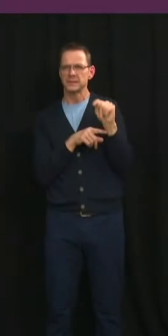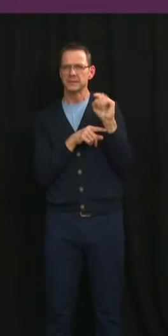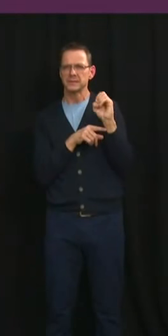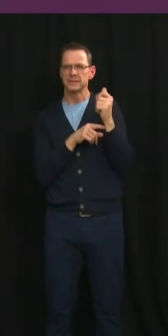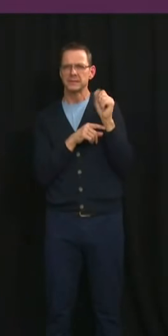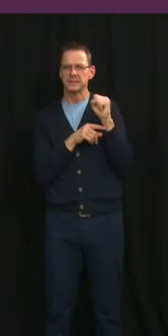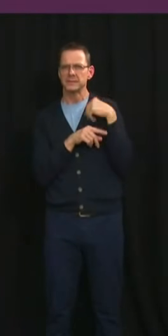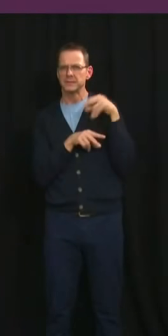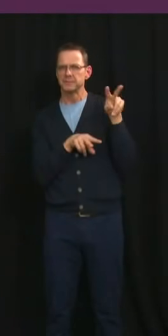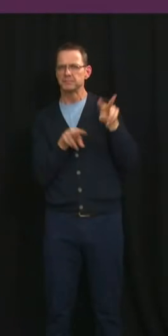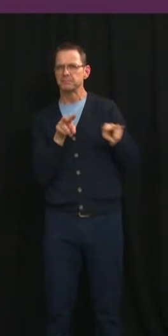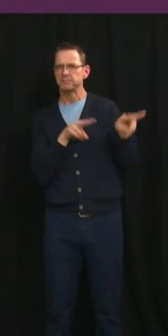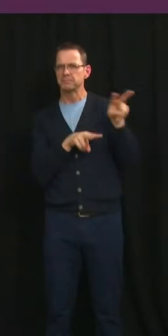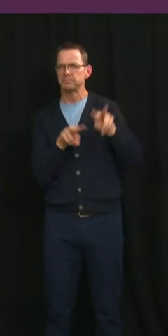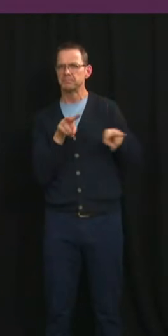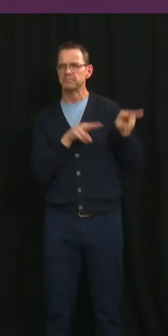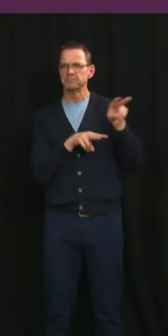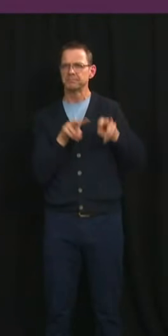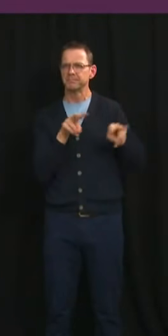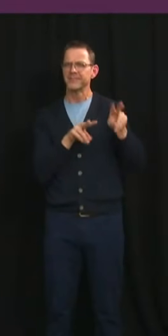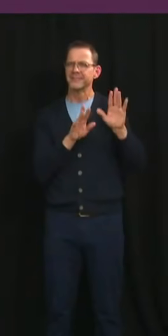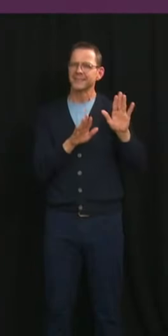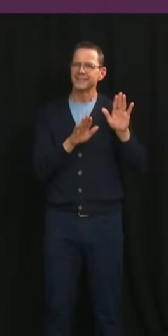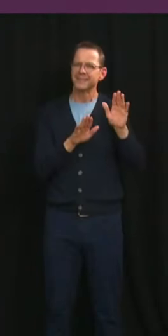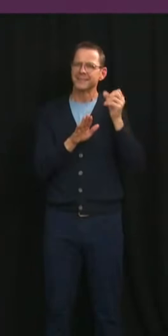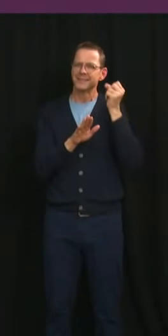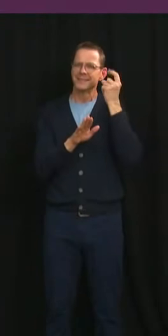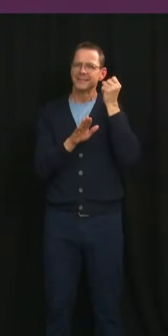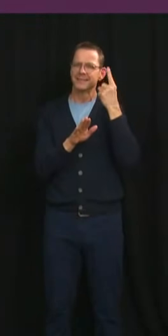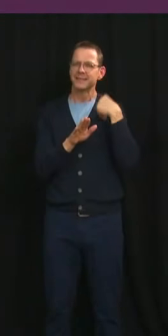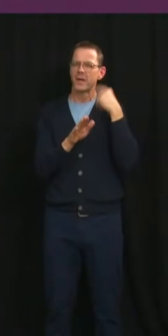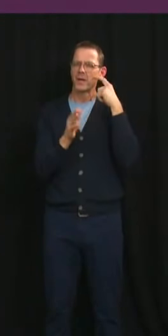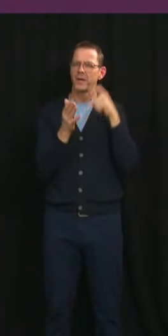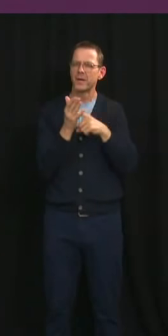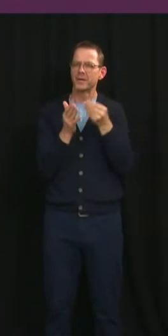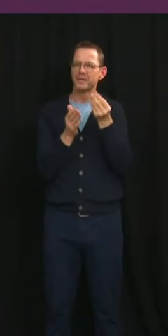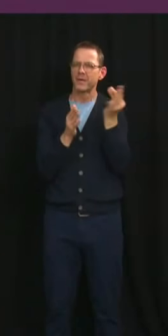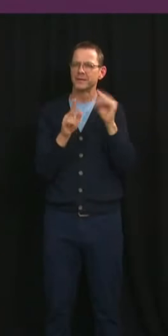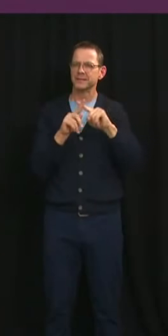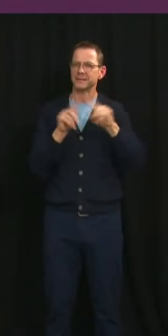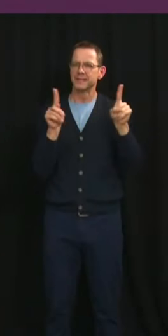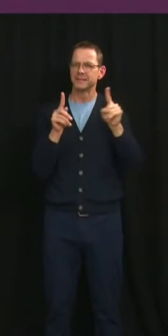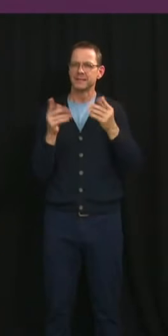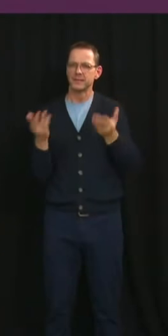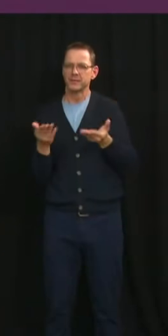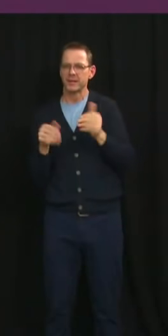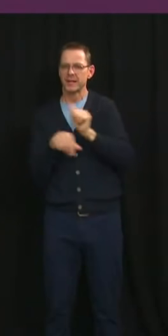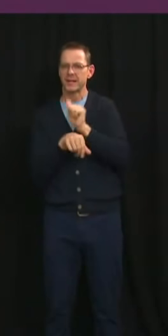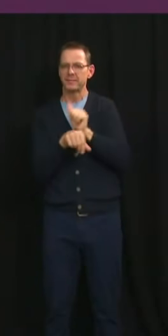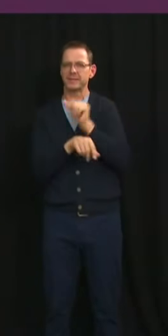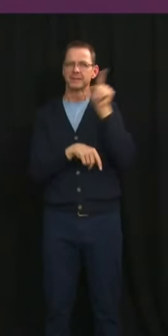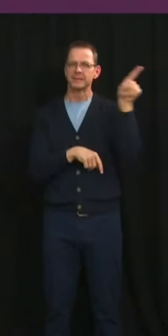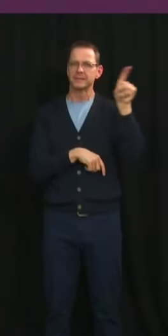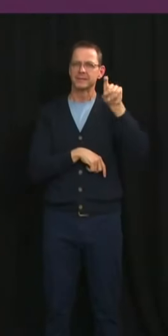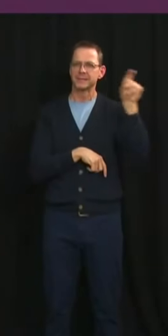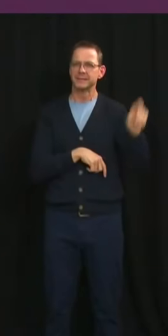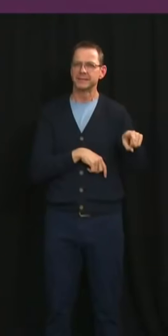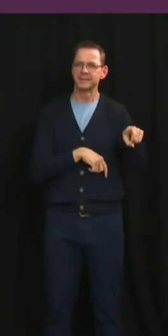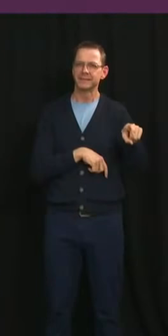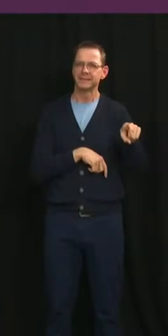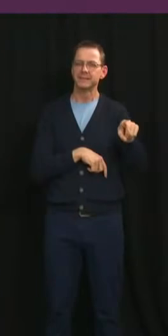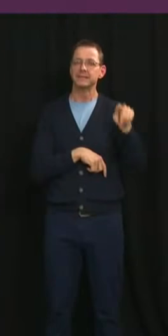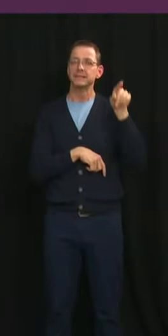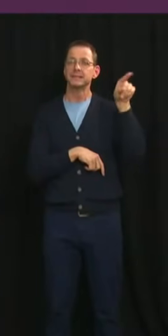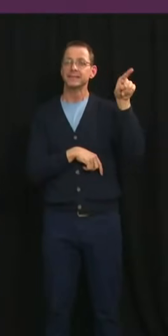Couple of differences. First of all, in Texas, they had a much higher level of natural infection and immunity generated from